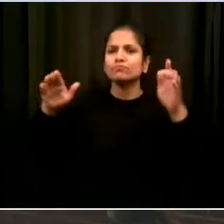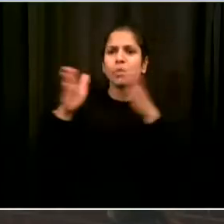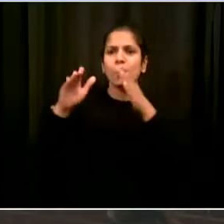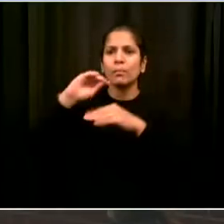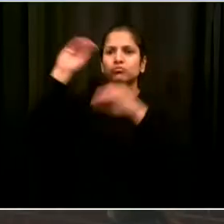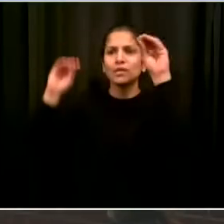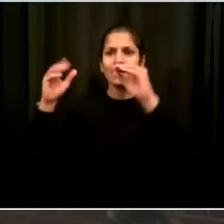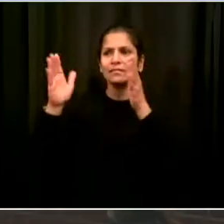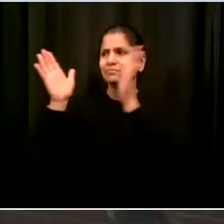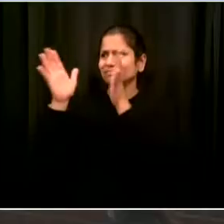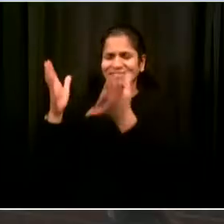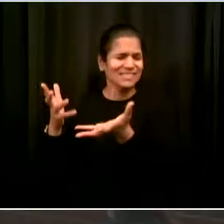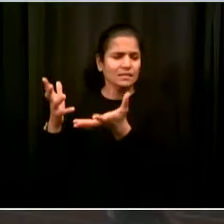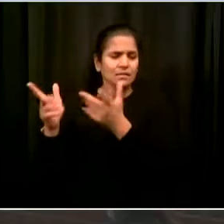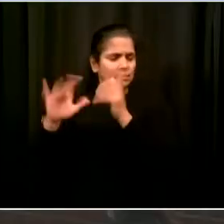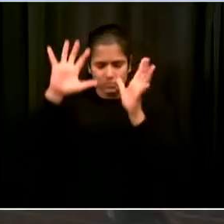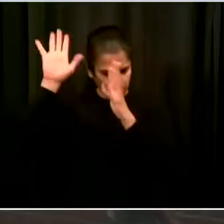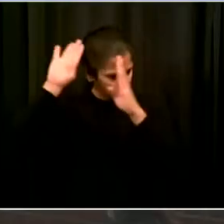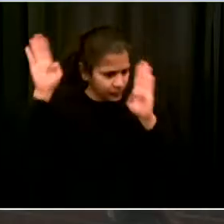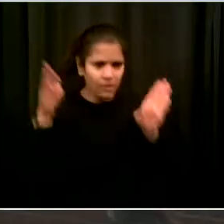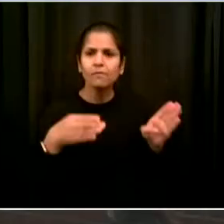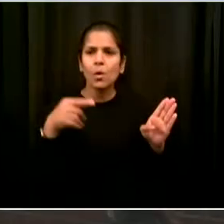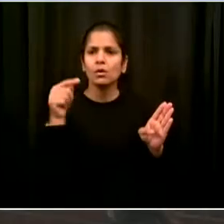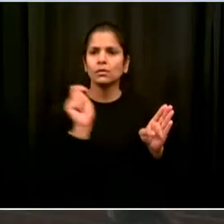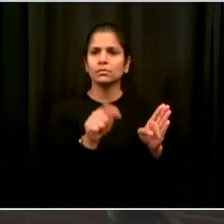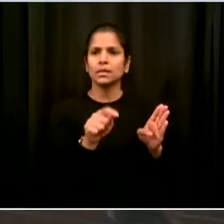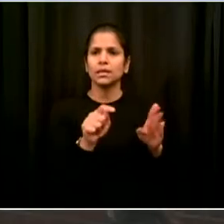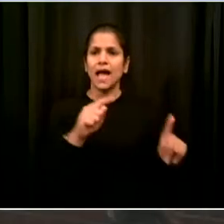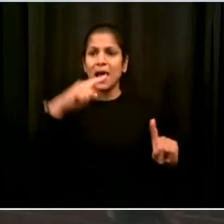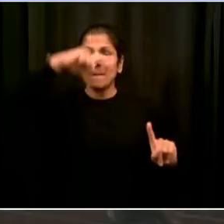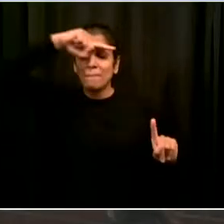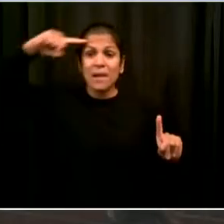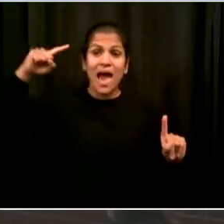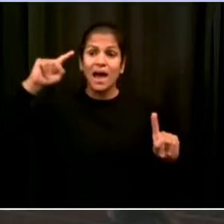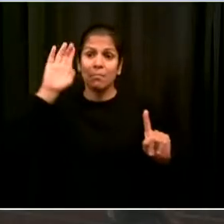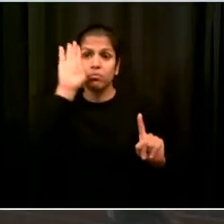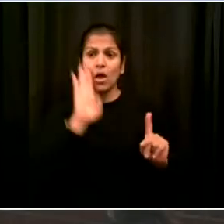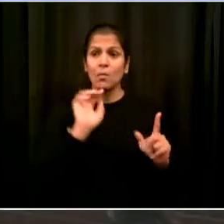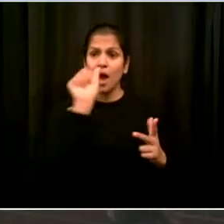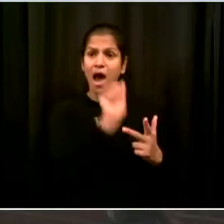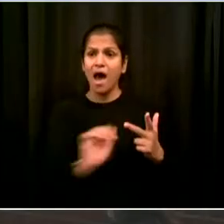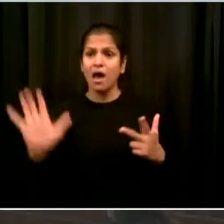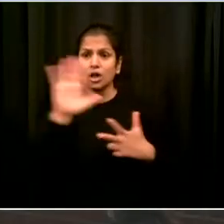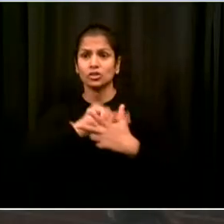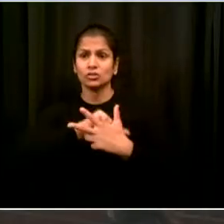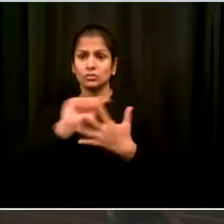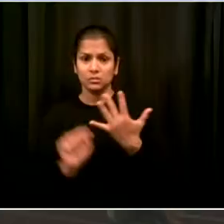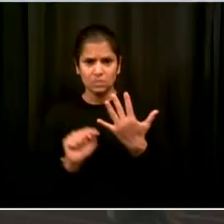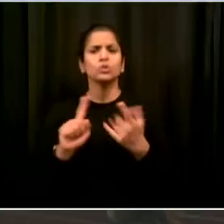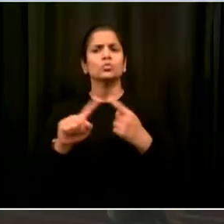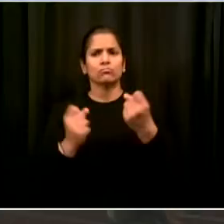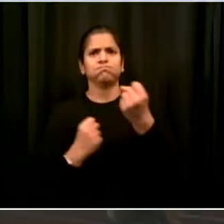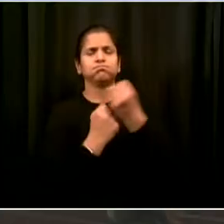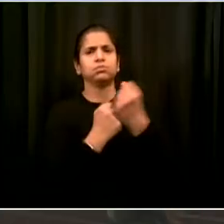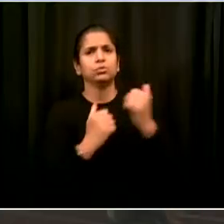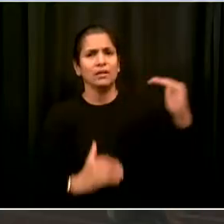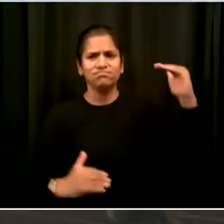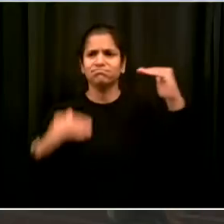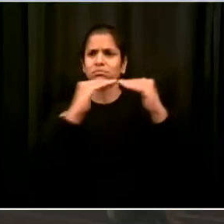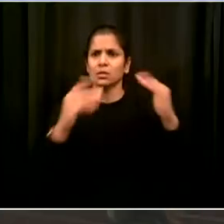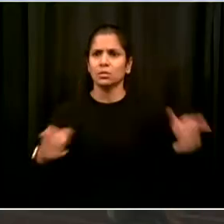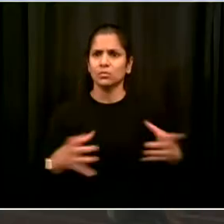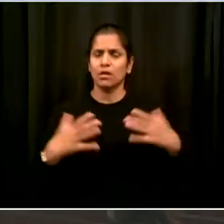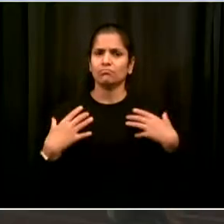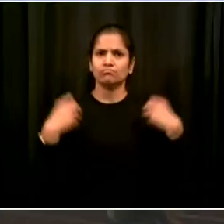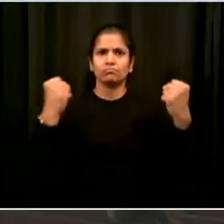to me directly, questions that they had about why and what are we dealing with, what is happening, and why do we have people